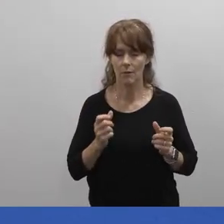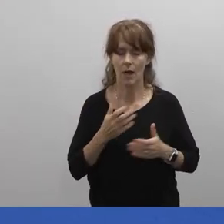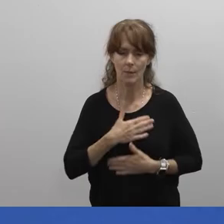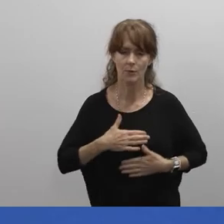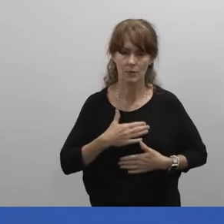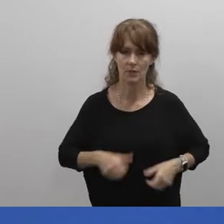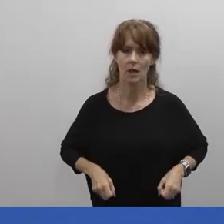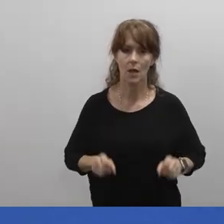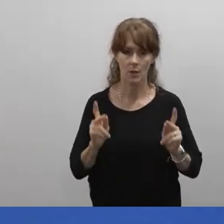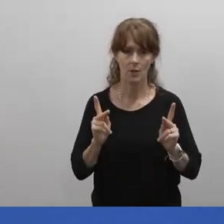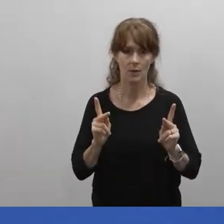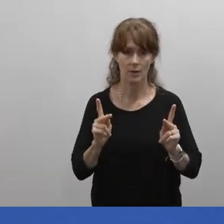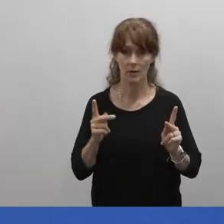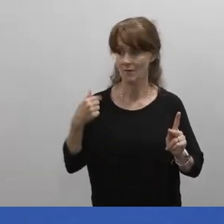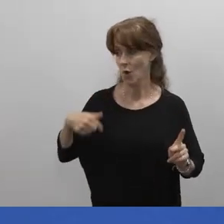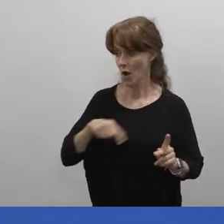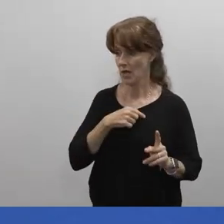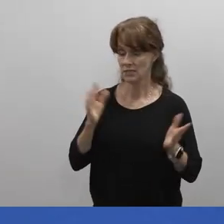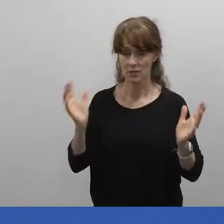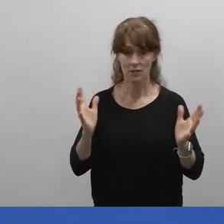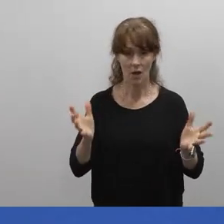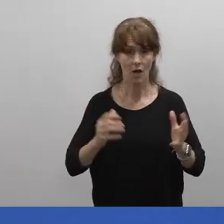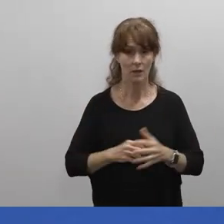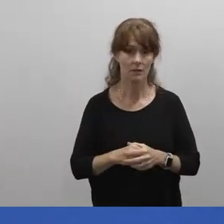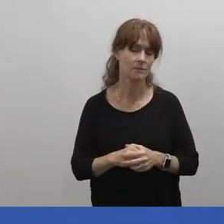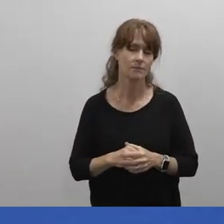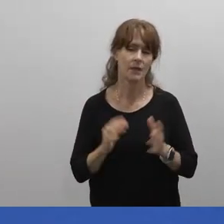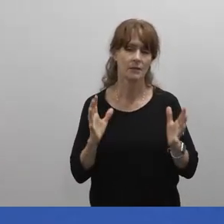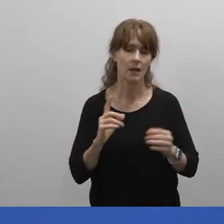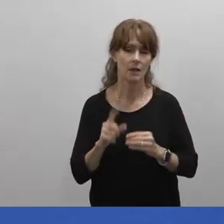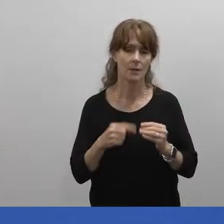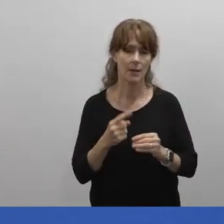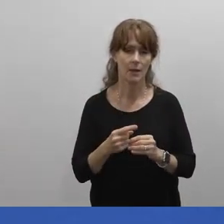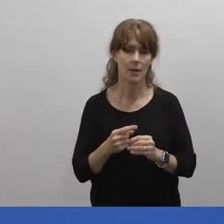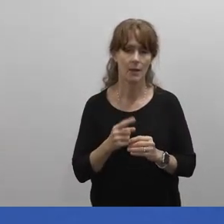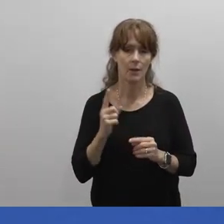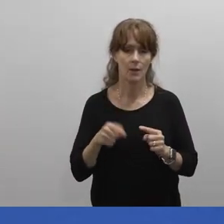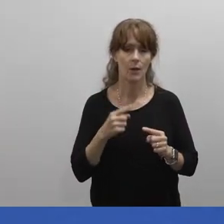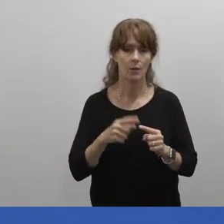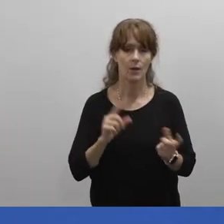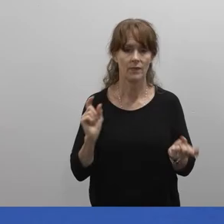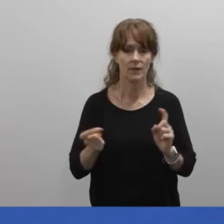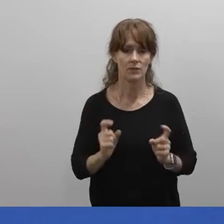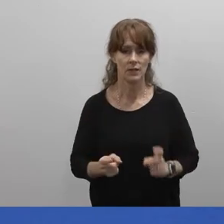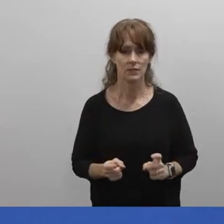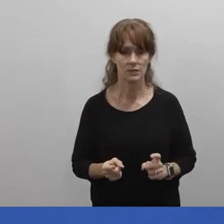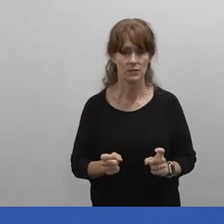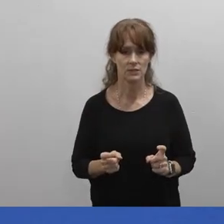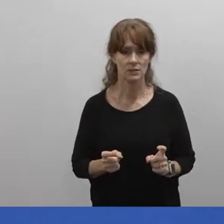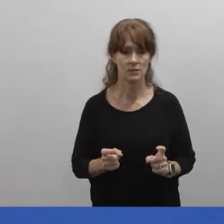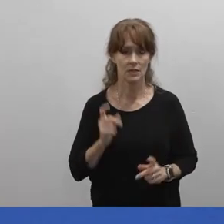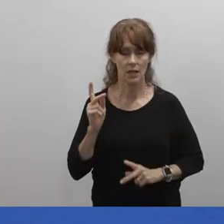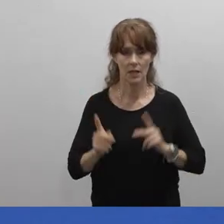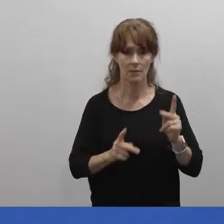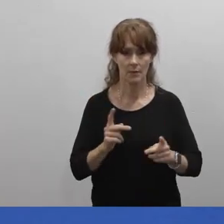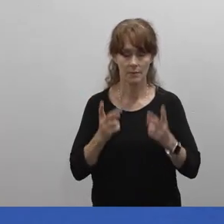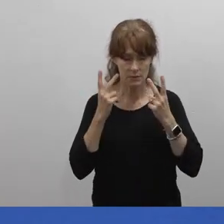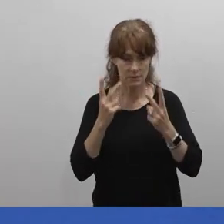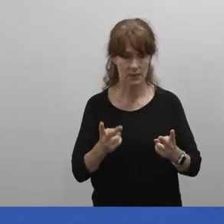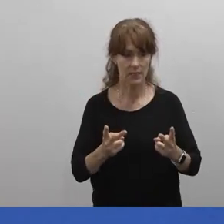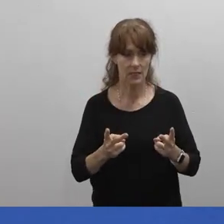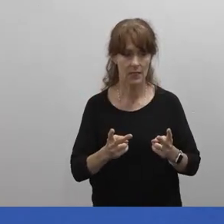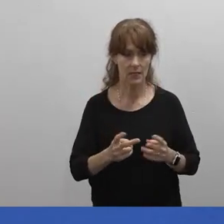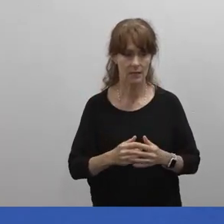opportunity for us to talk about it, but also to talk about it so that when there are changes and people see them,